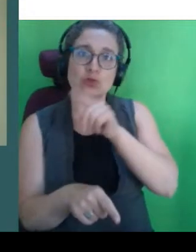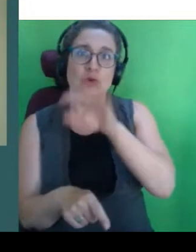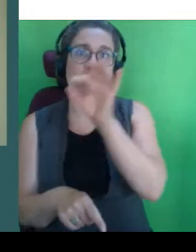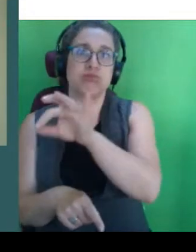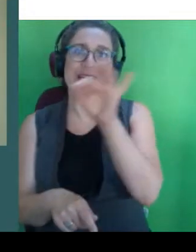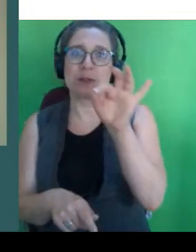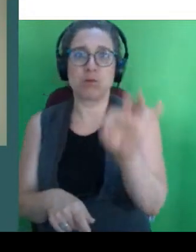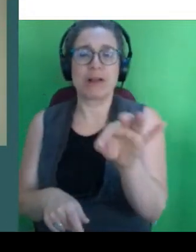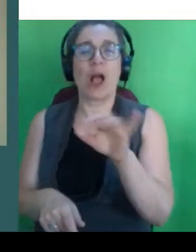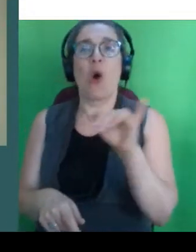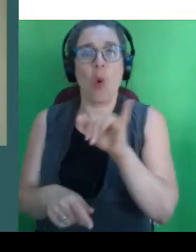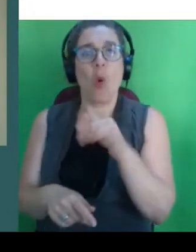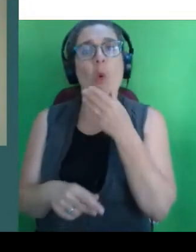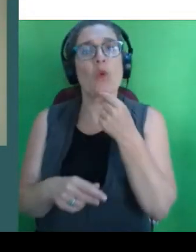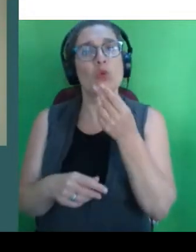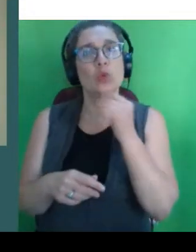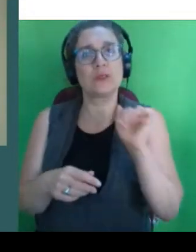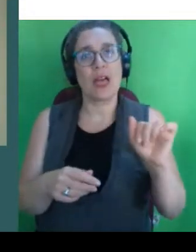solution?